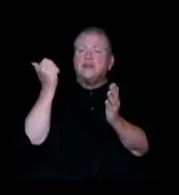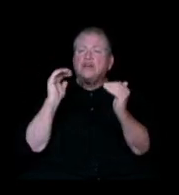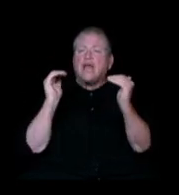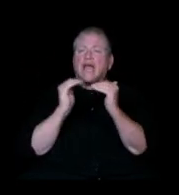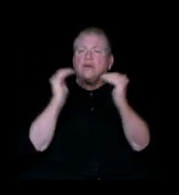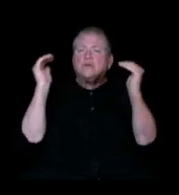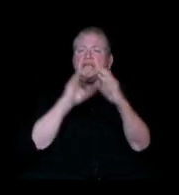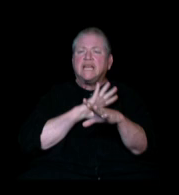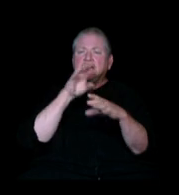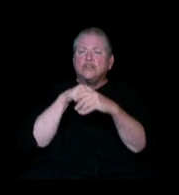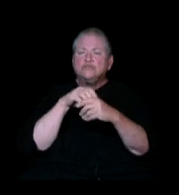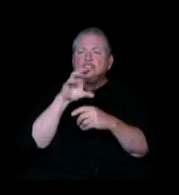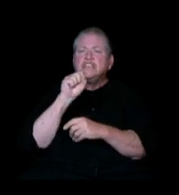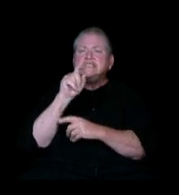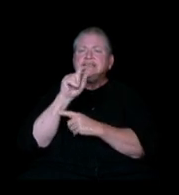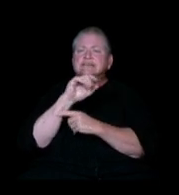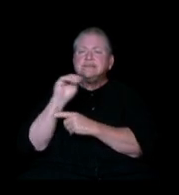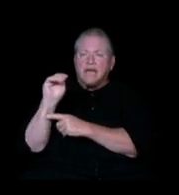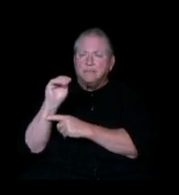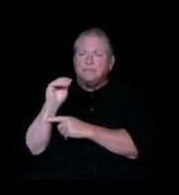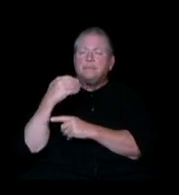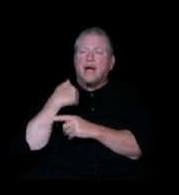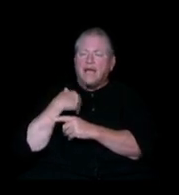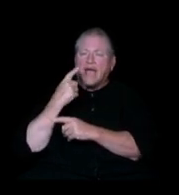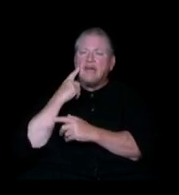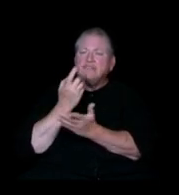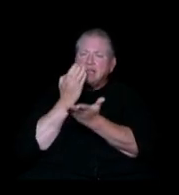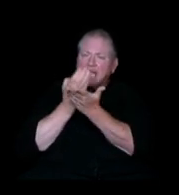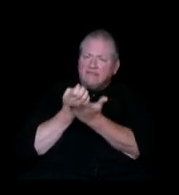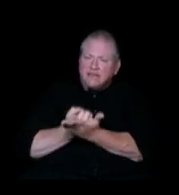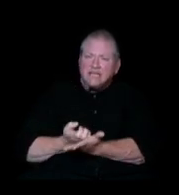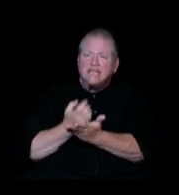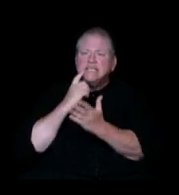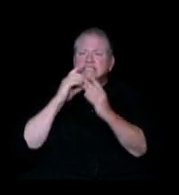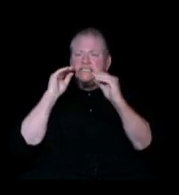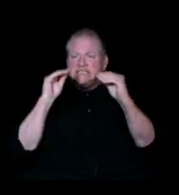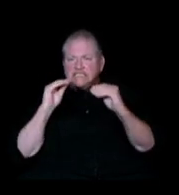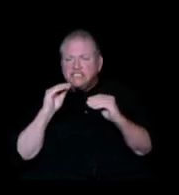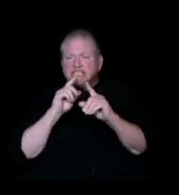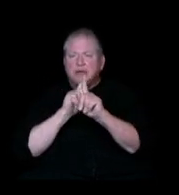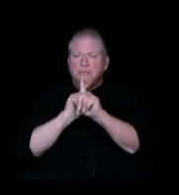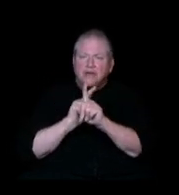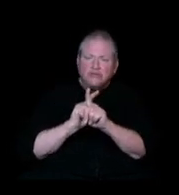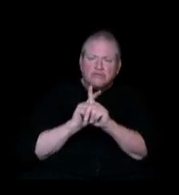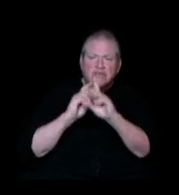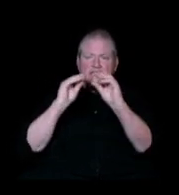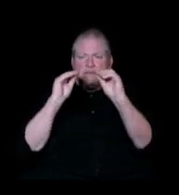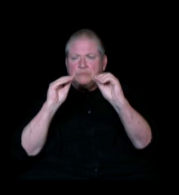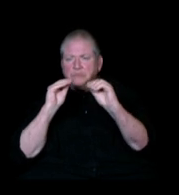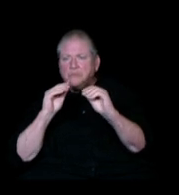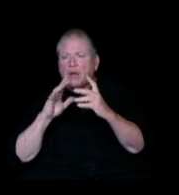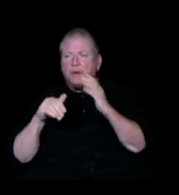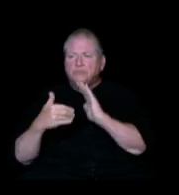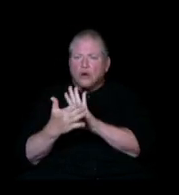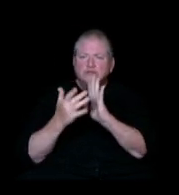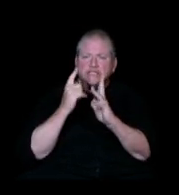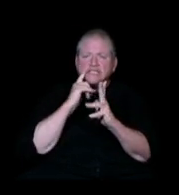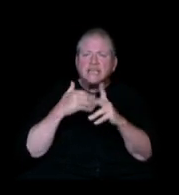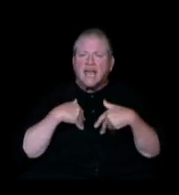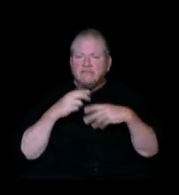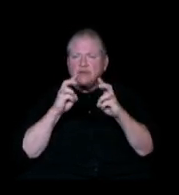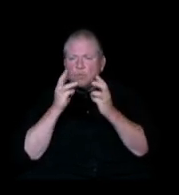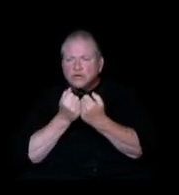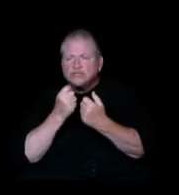and inclusion in STEM through implementing evidence-based pedagogical and mentoring approaches and organizing workshops, seminars,